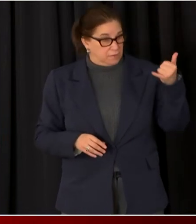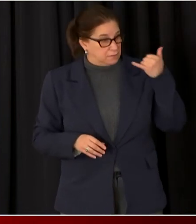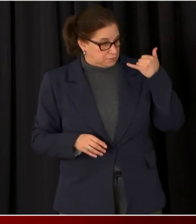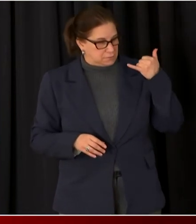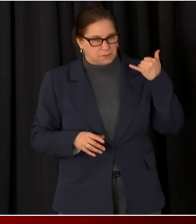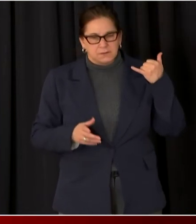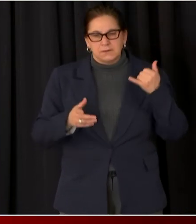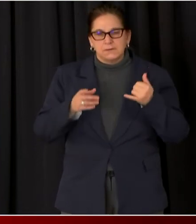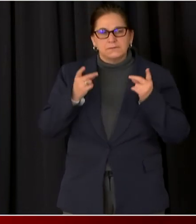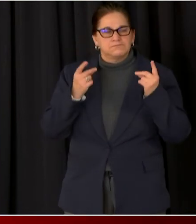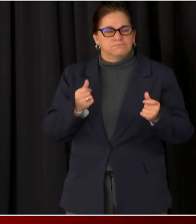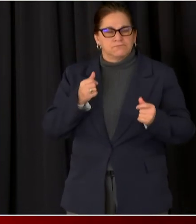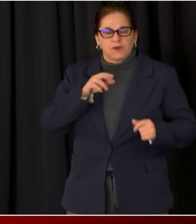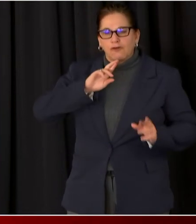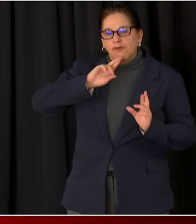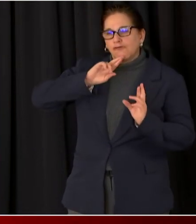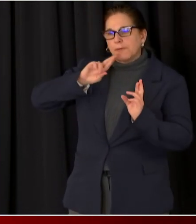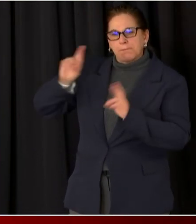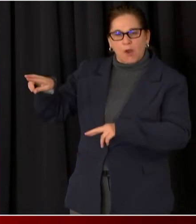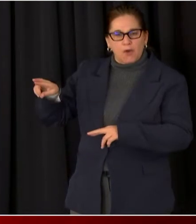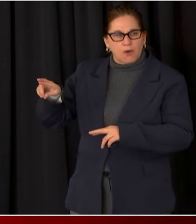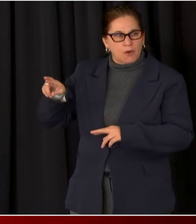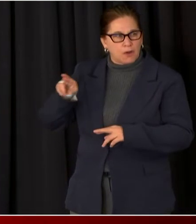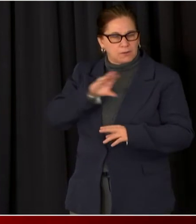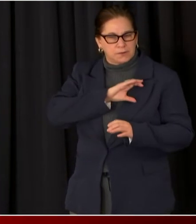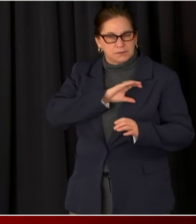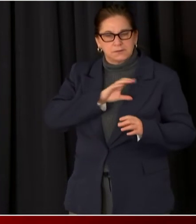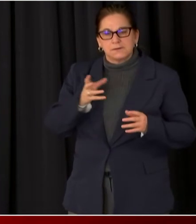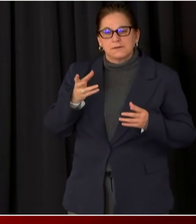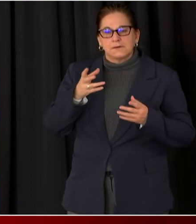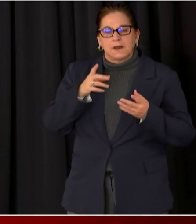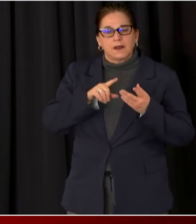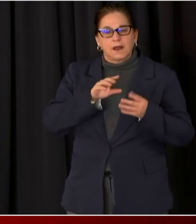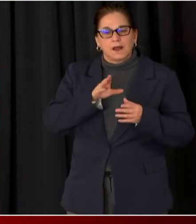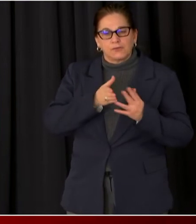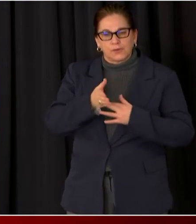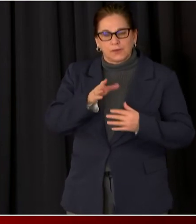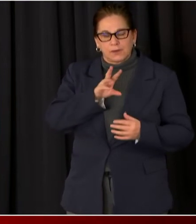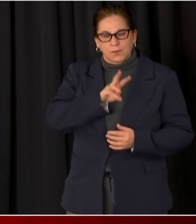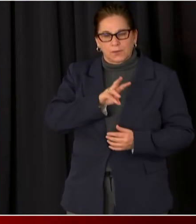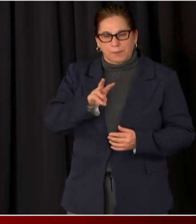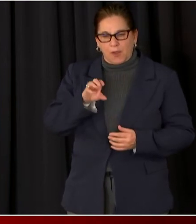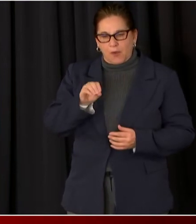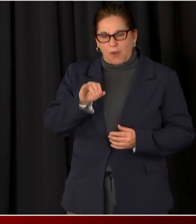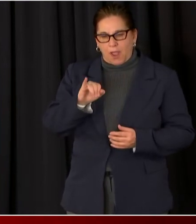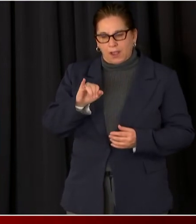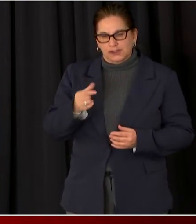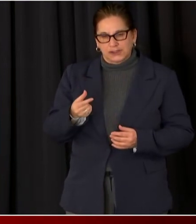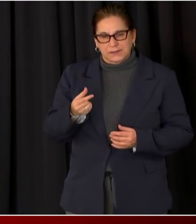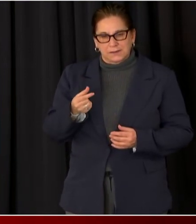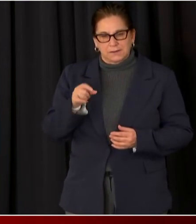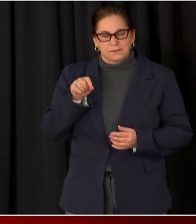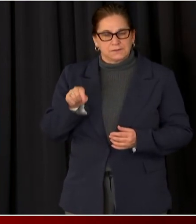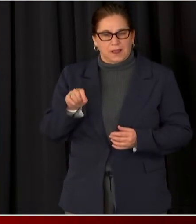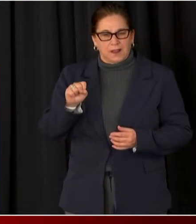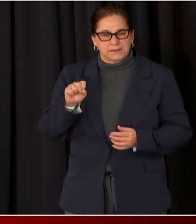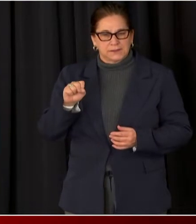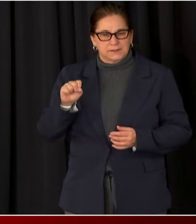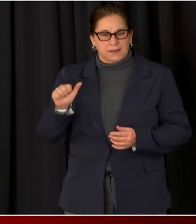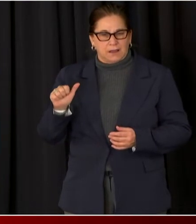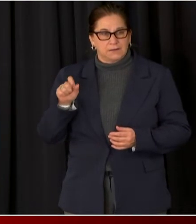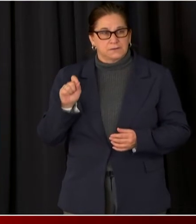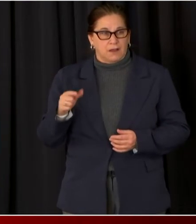oig.ssa.gov. The Social Security Administration has set up a website and a portal for residents and citizens to report any scamming